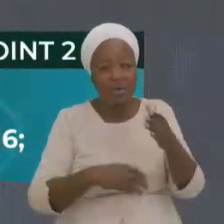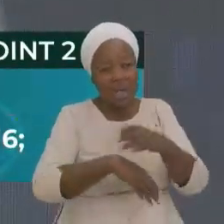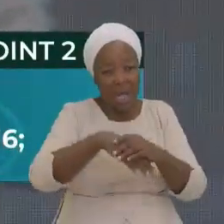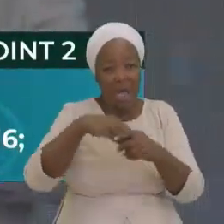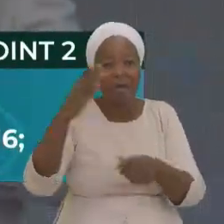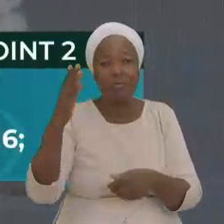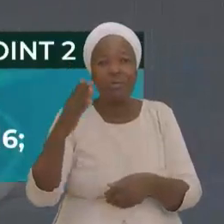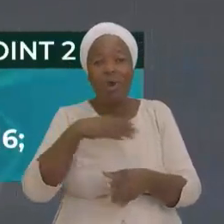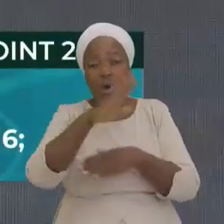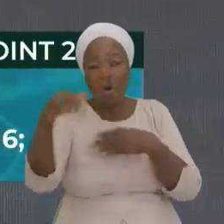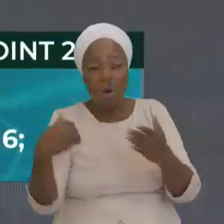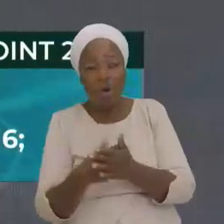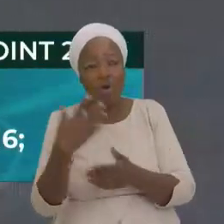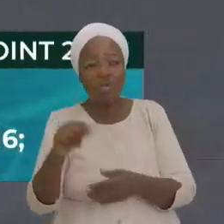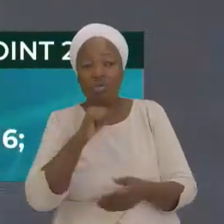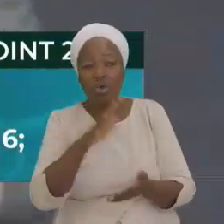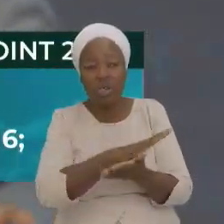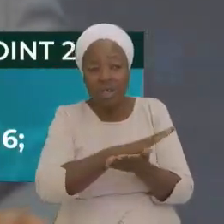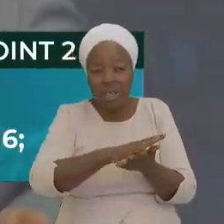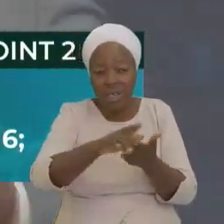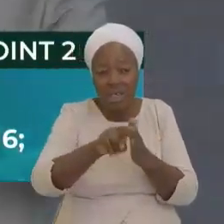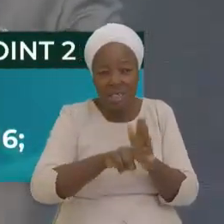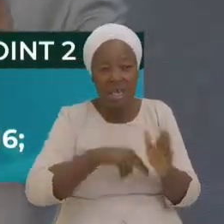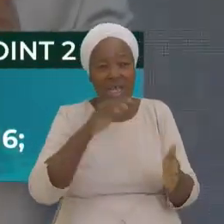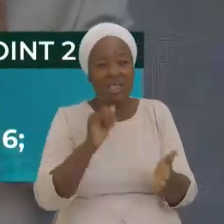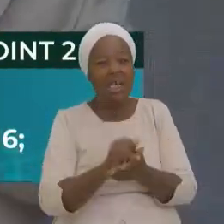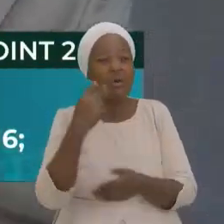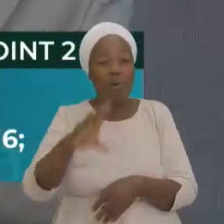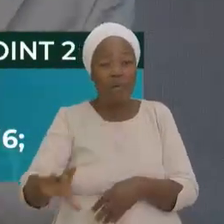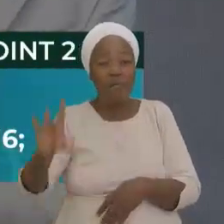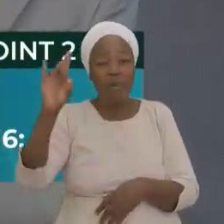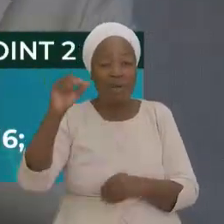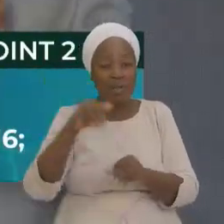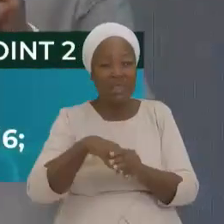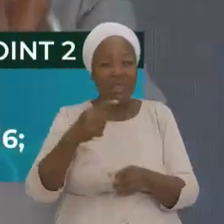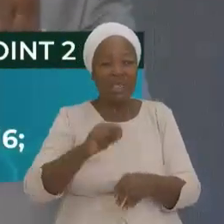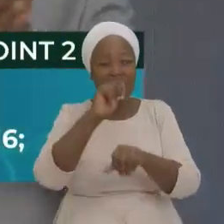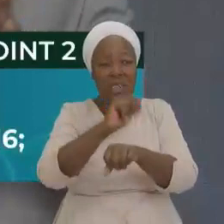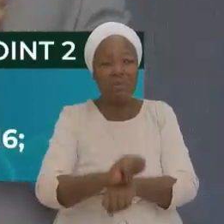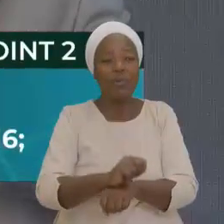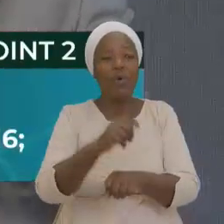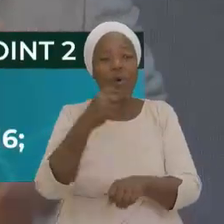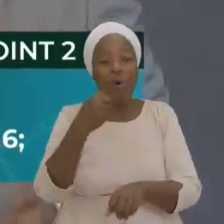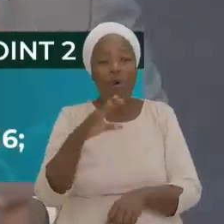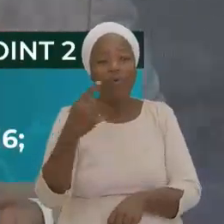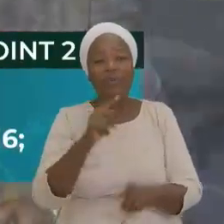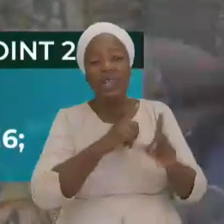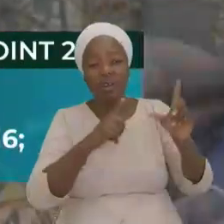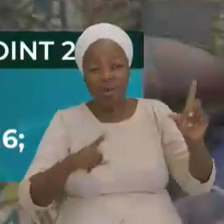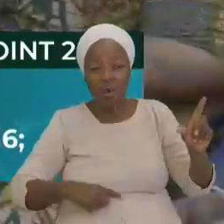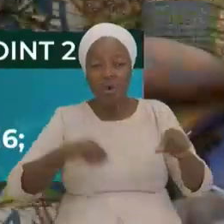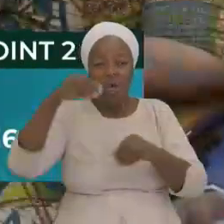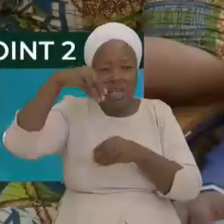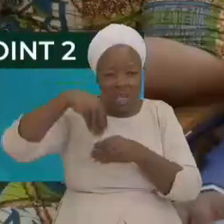they brought out all the uncleanness that were found in the temple of the Lord into